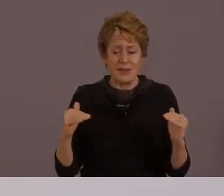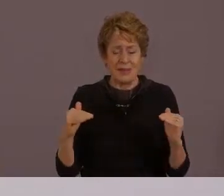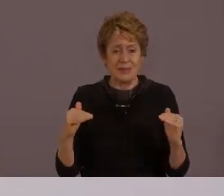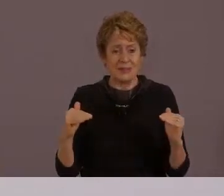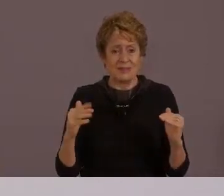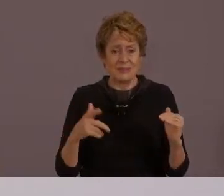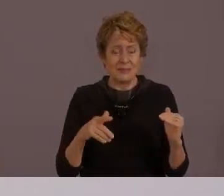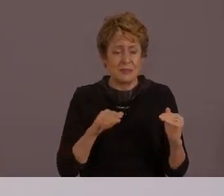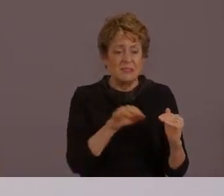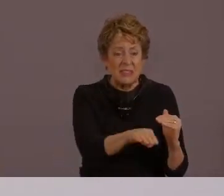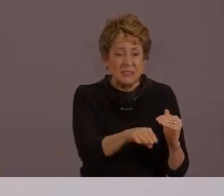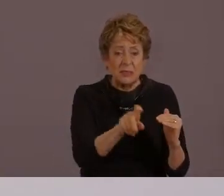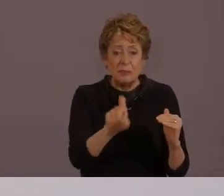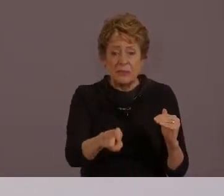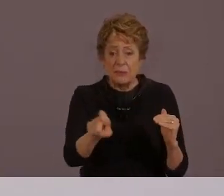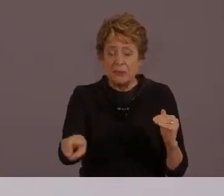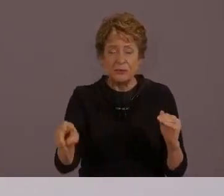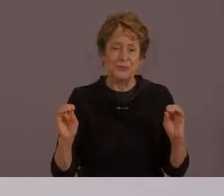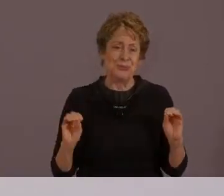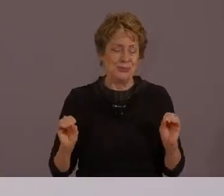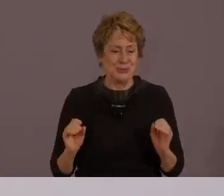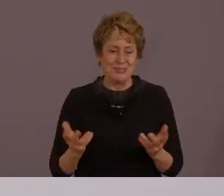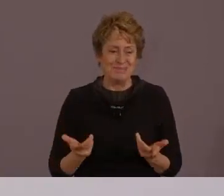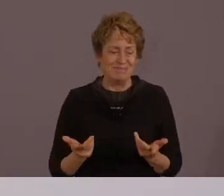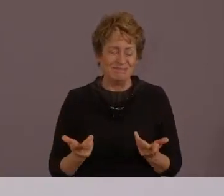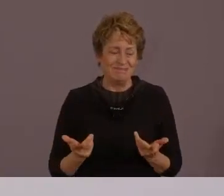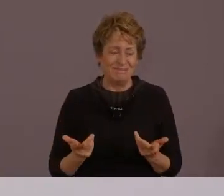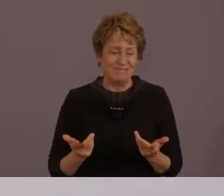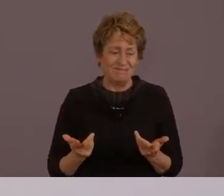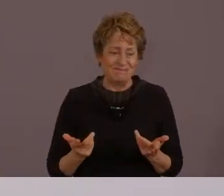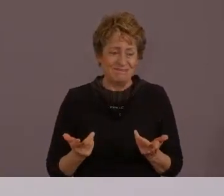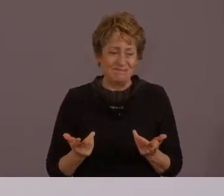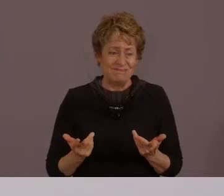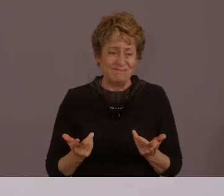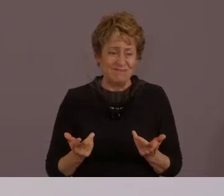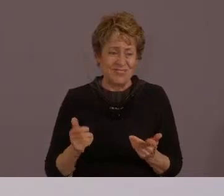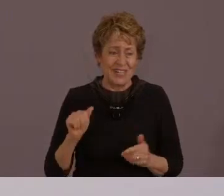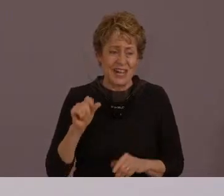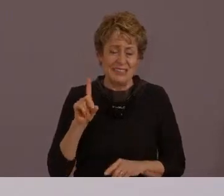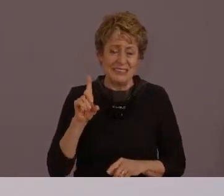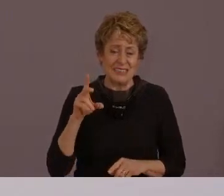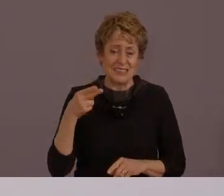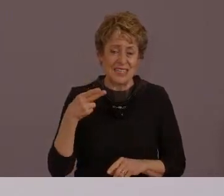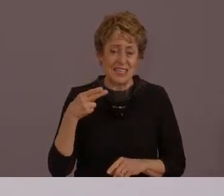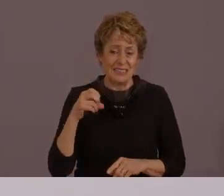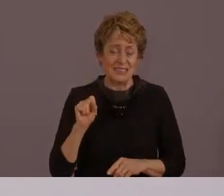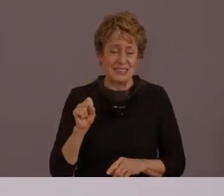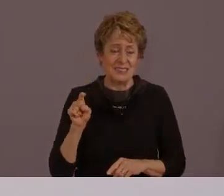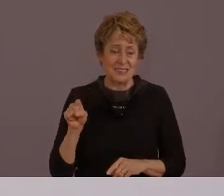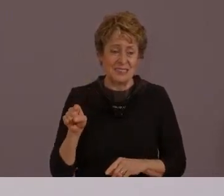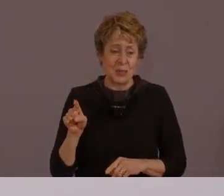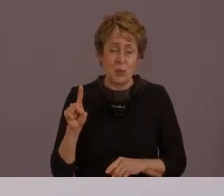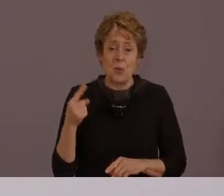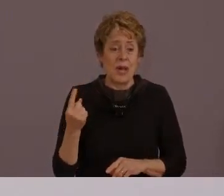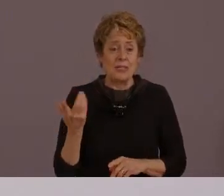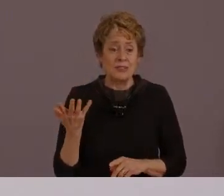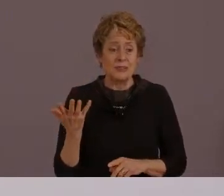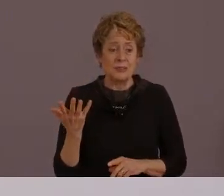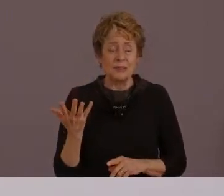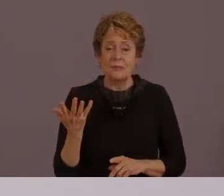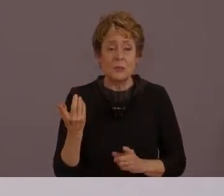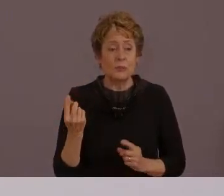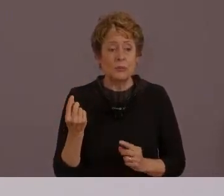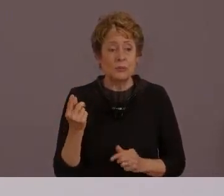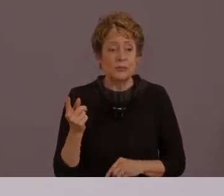enforcing the requirements that we had put into place, and we were actively doing that. But, you know, it really